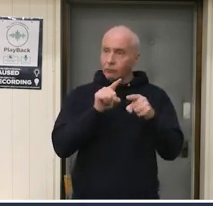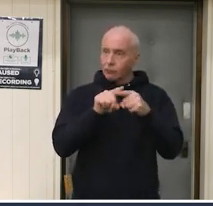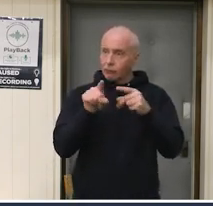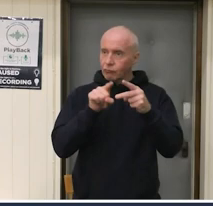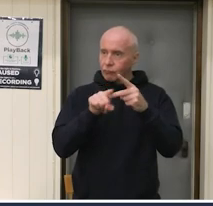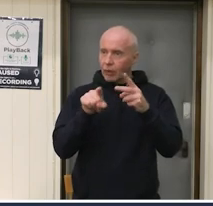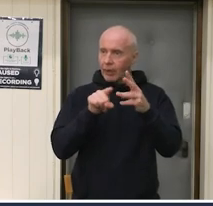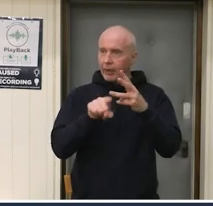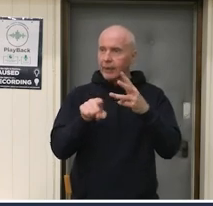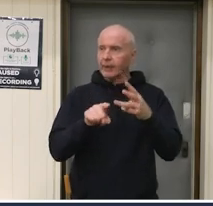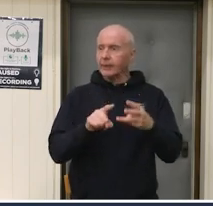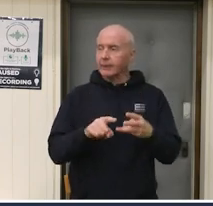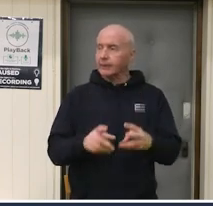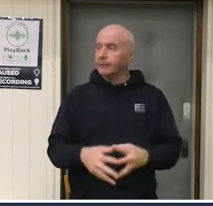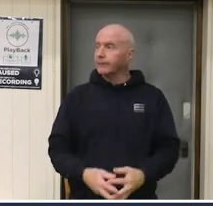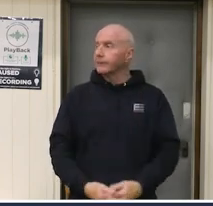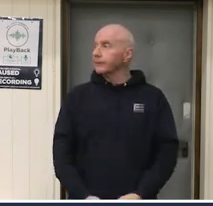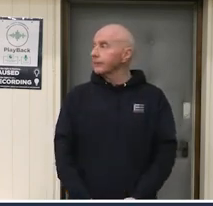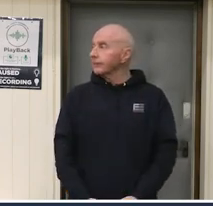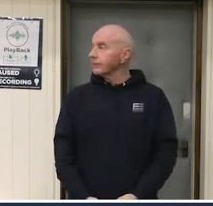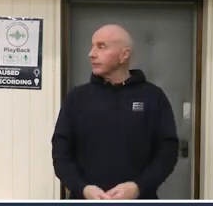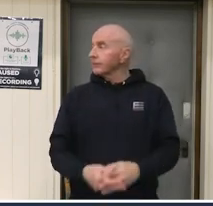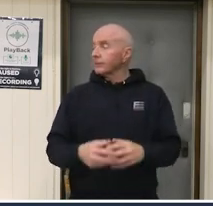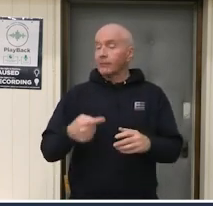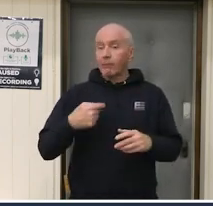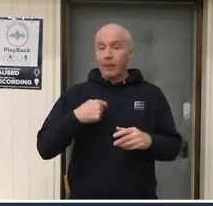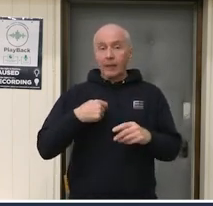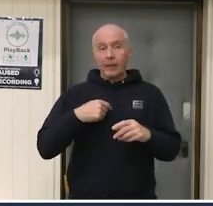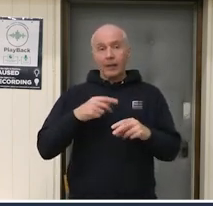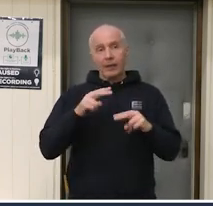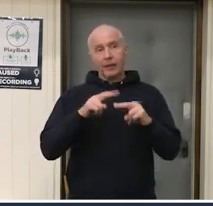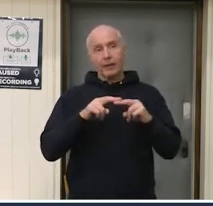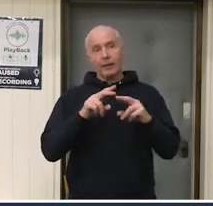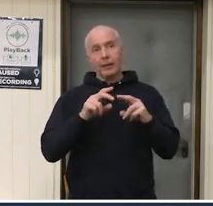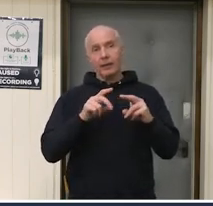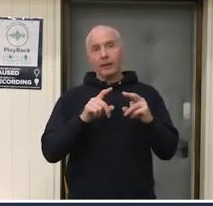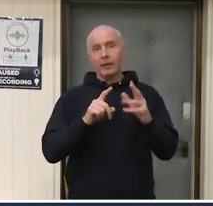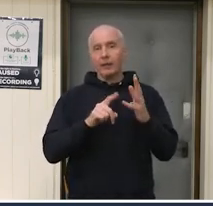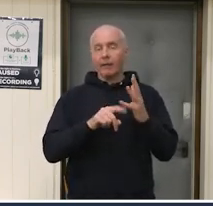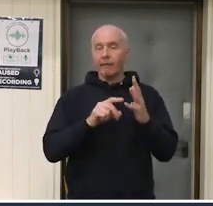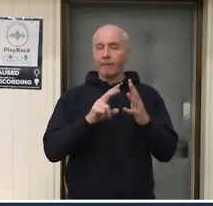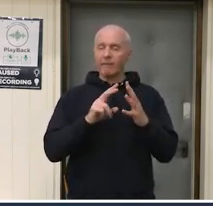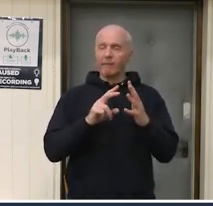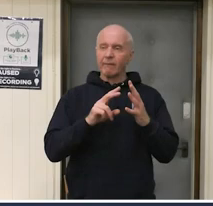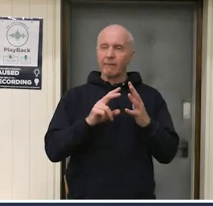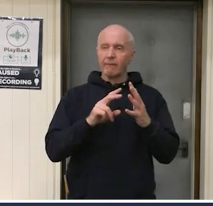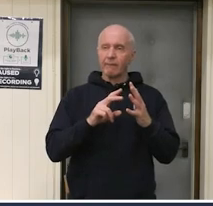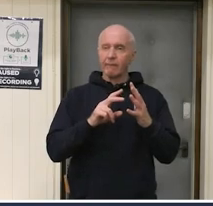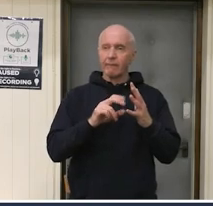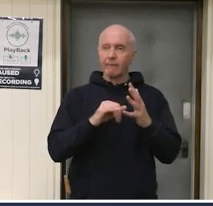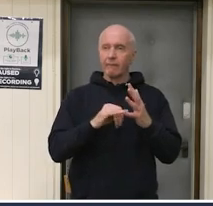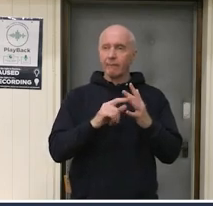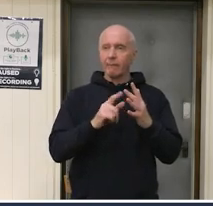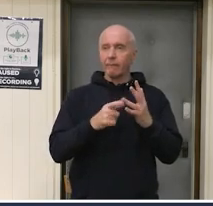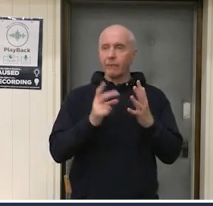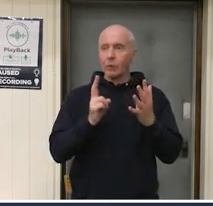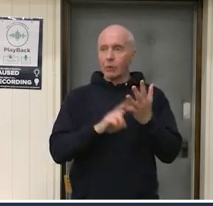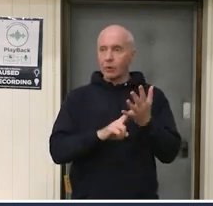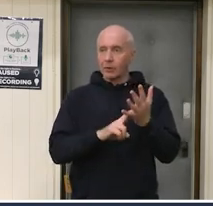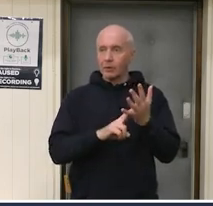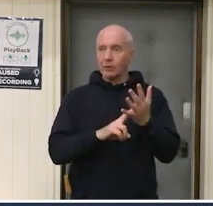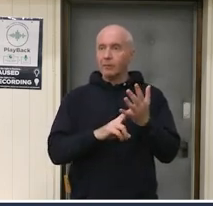Now, in the kind of fusion I'm discussing here, because I don't talk about cold fusion because it's very silly. But anyway,